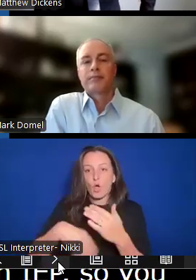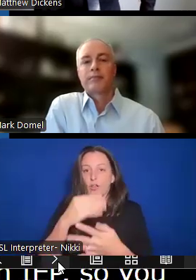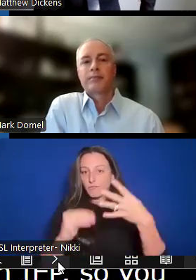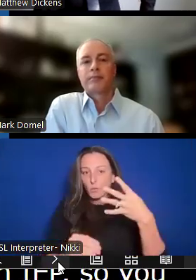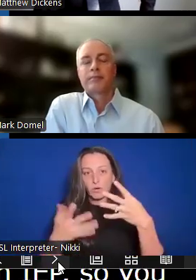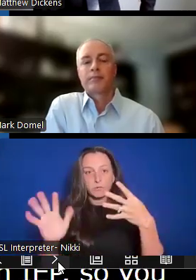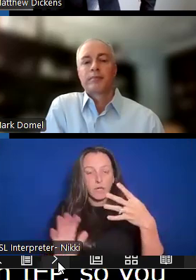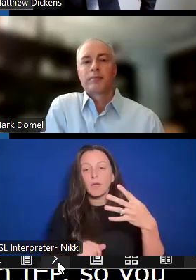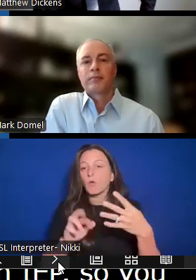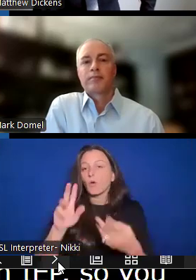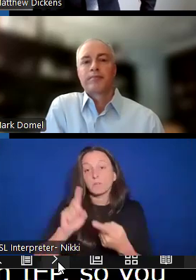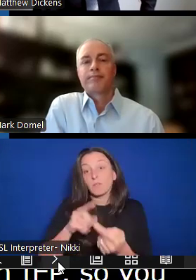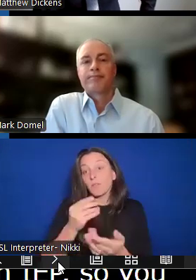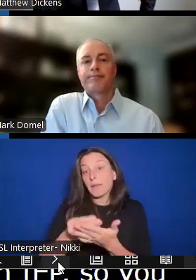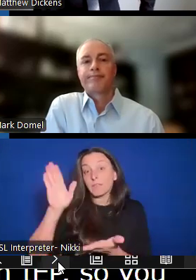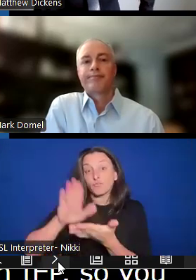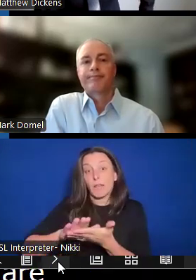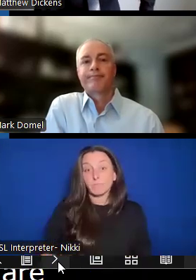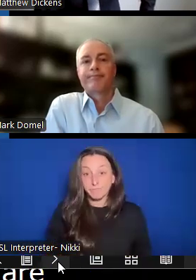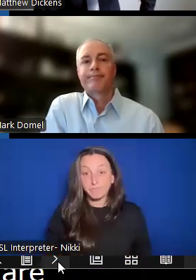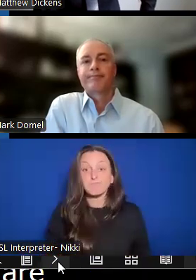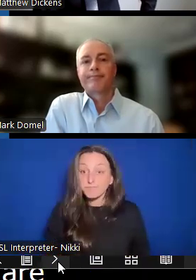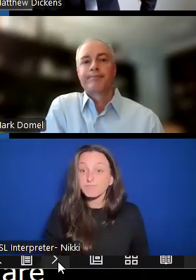until the funds have run out.